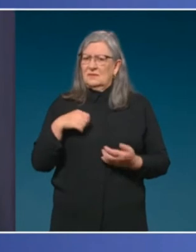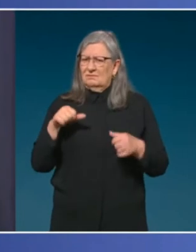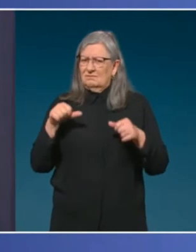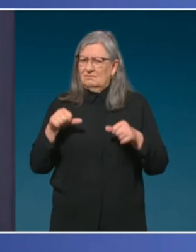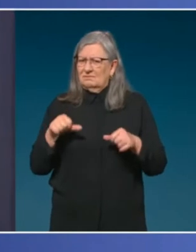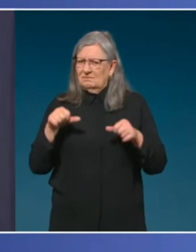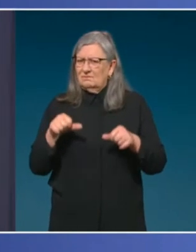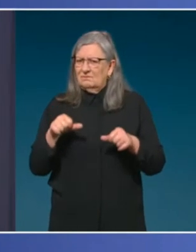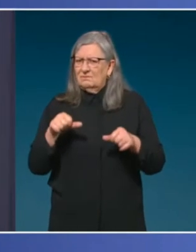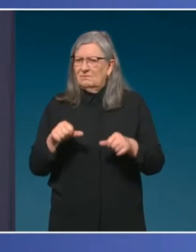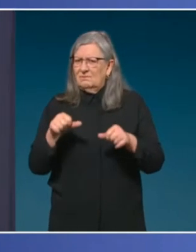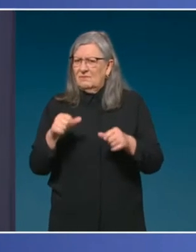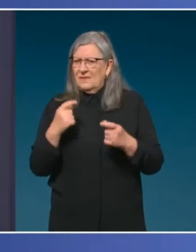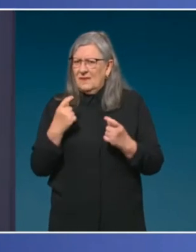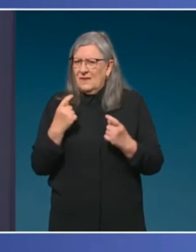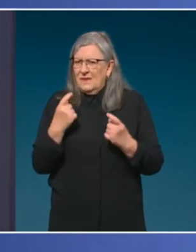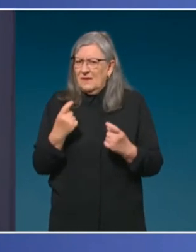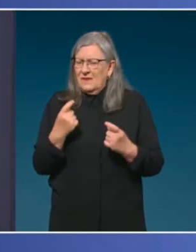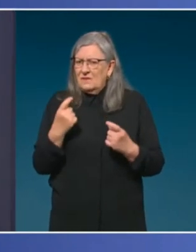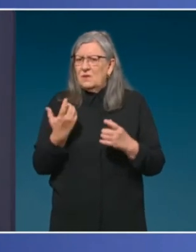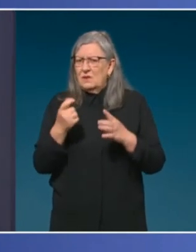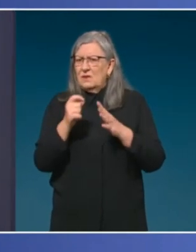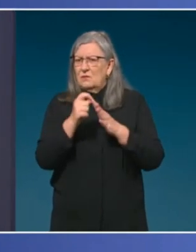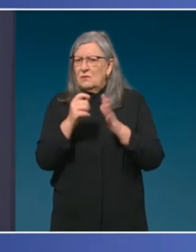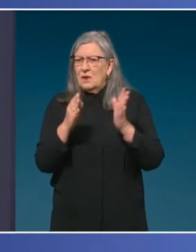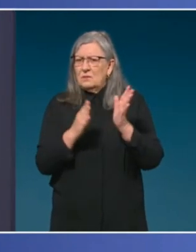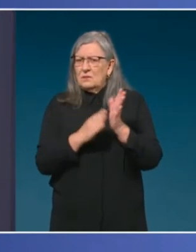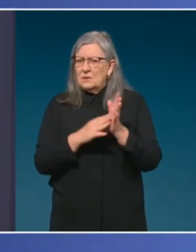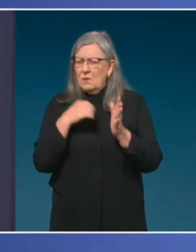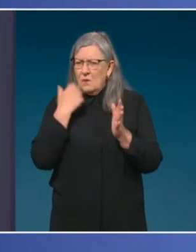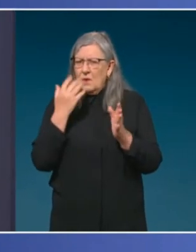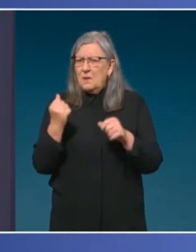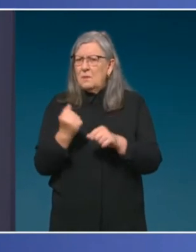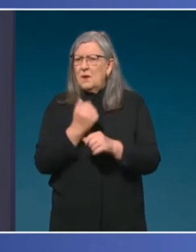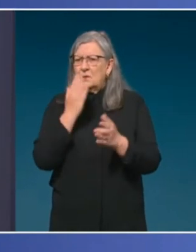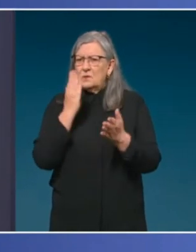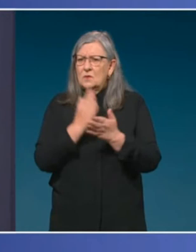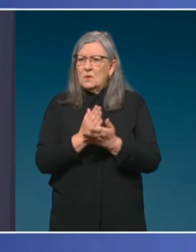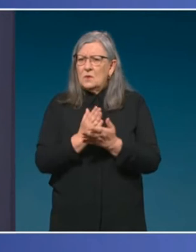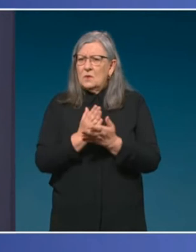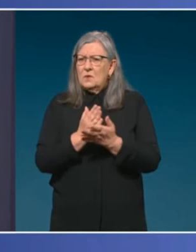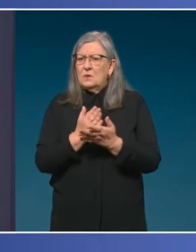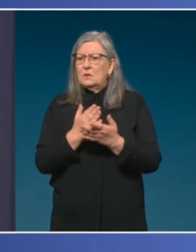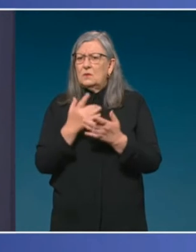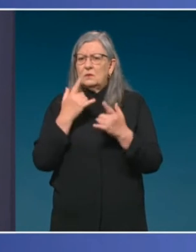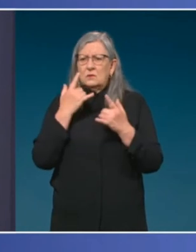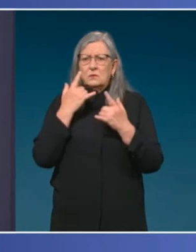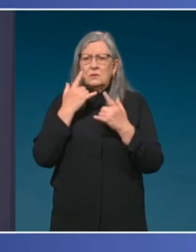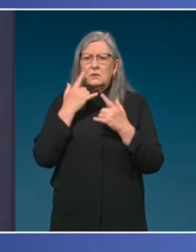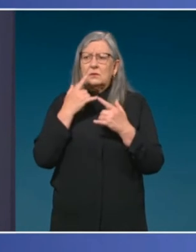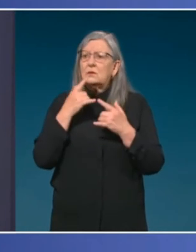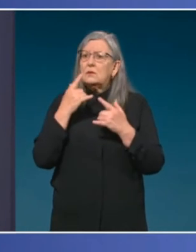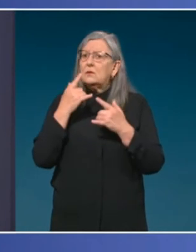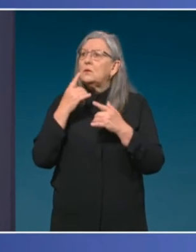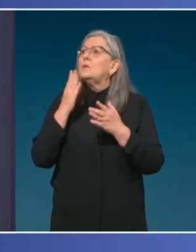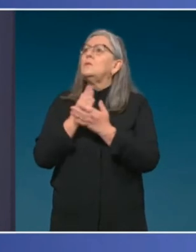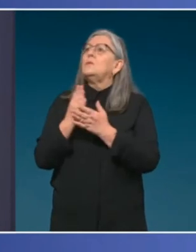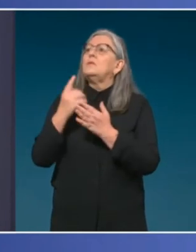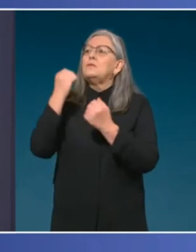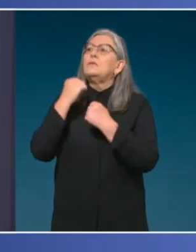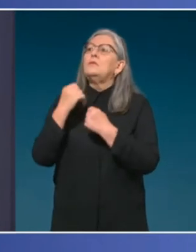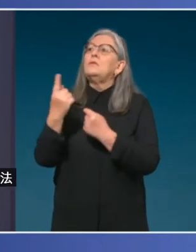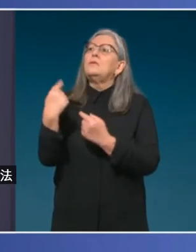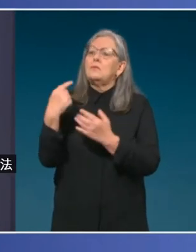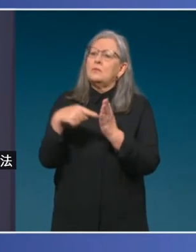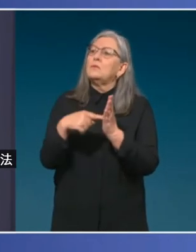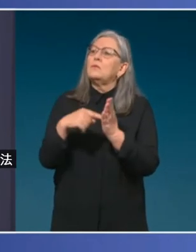been Brendan Murphy or Paul Kelly, give me your honest advice. Tell me what the facts are, tell me what